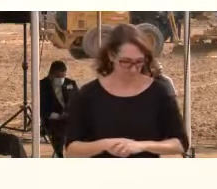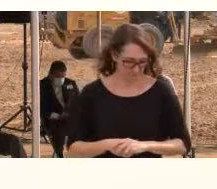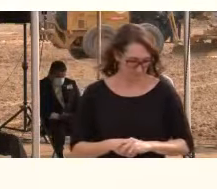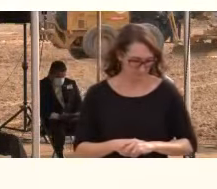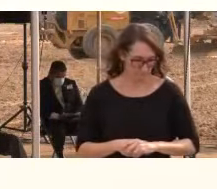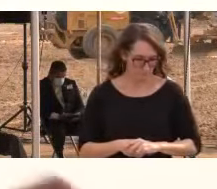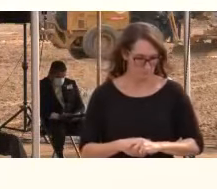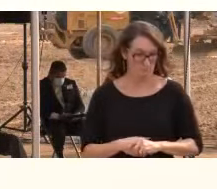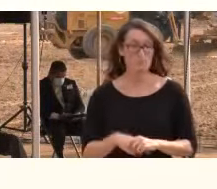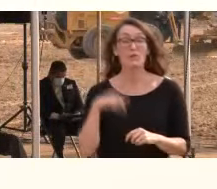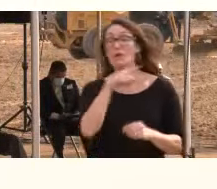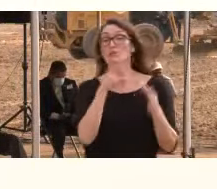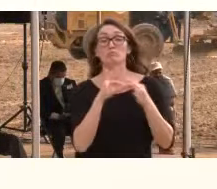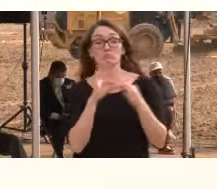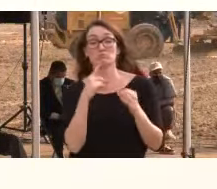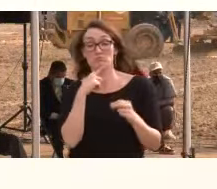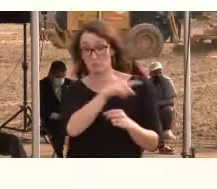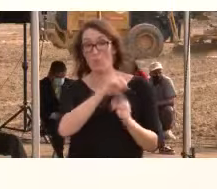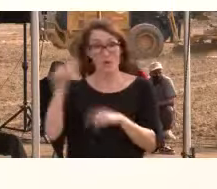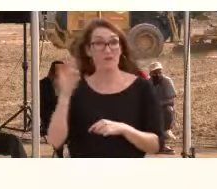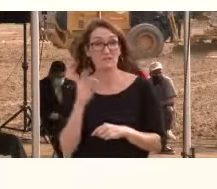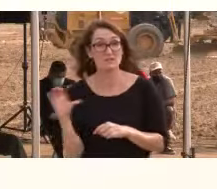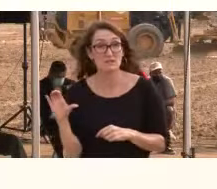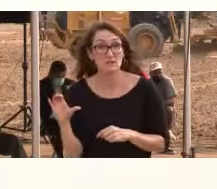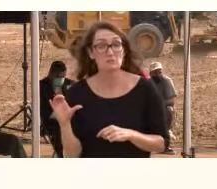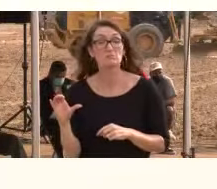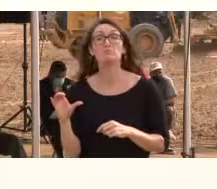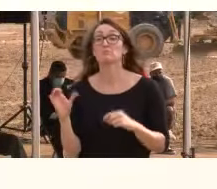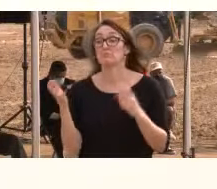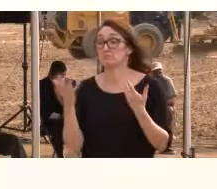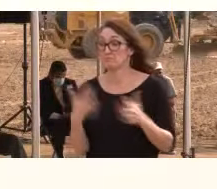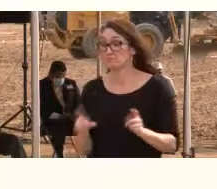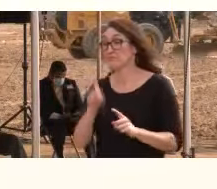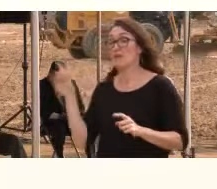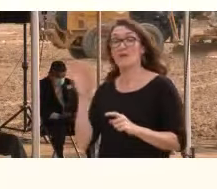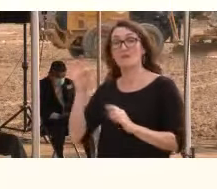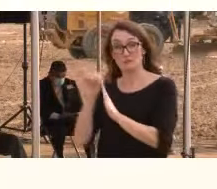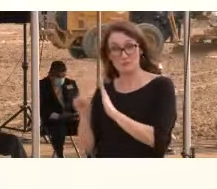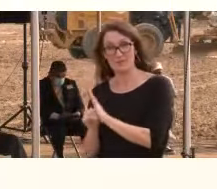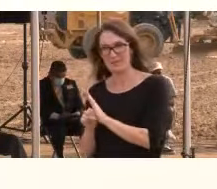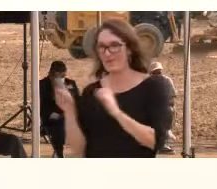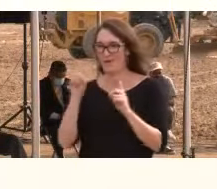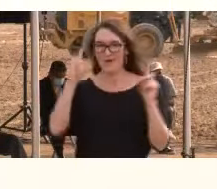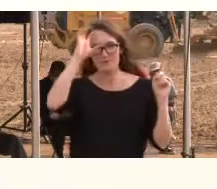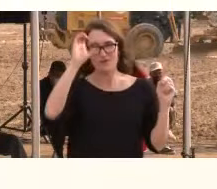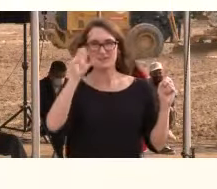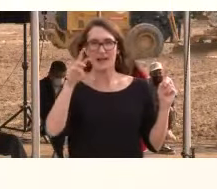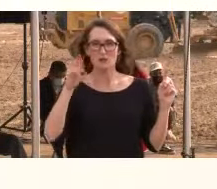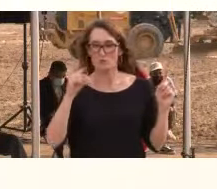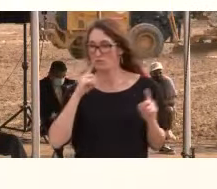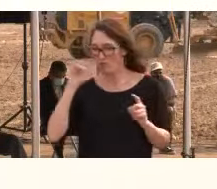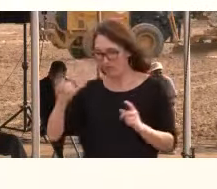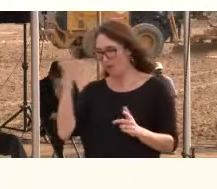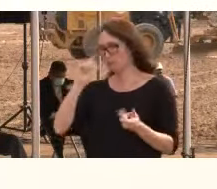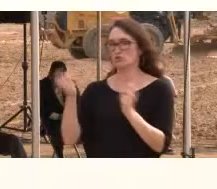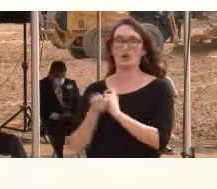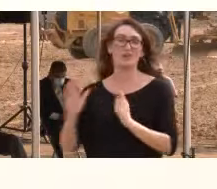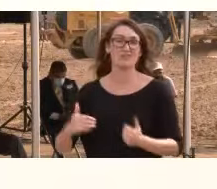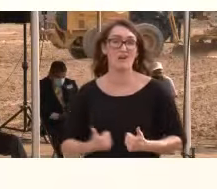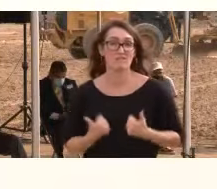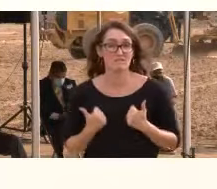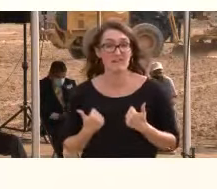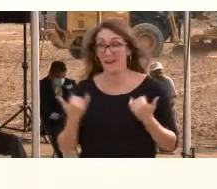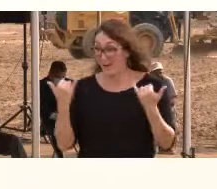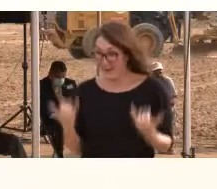he went to education. He went to Fresno City College. He then went to Fresno State with Dr. Castro, and that has made a difference in his life. And